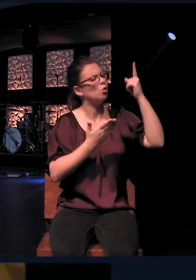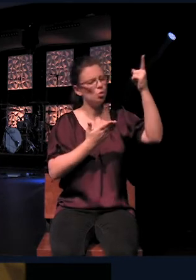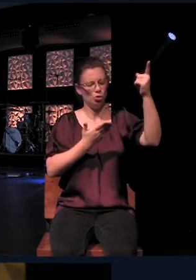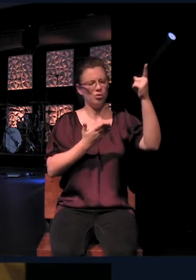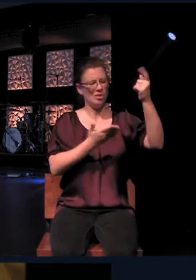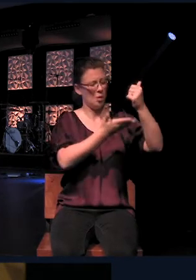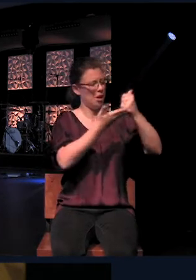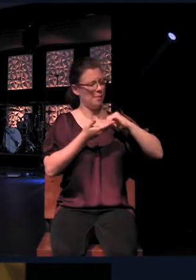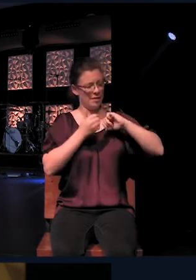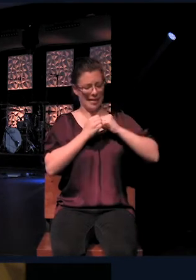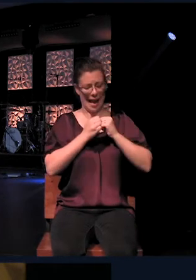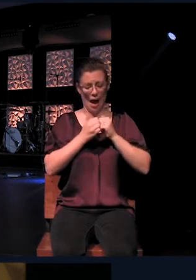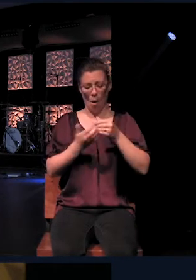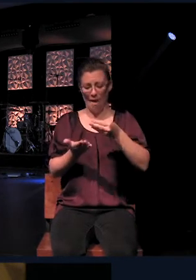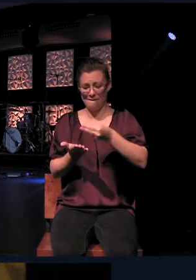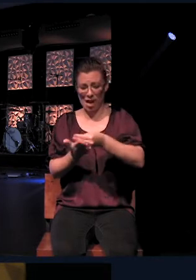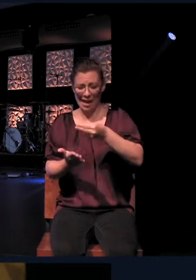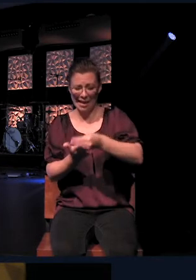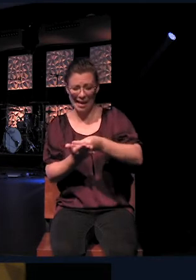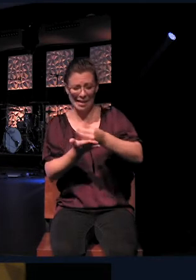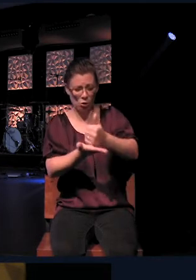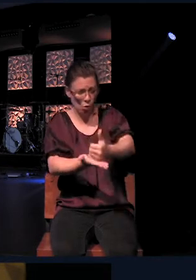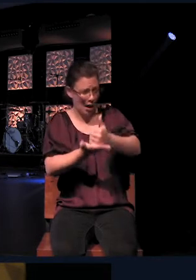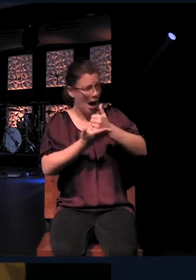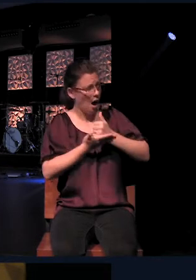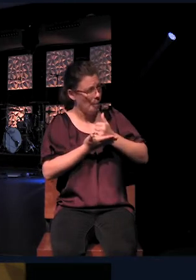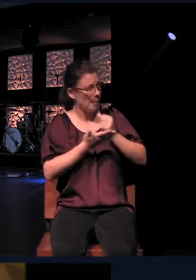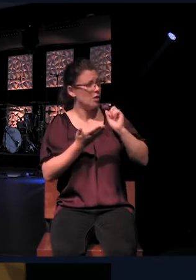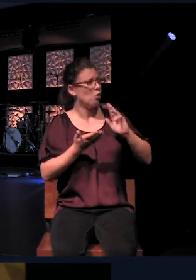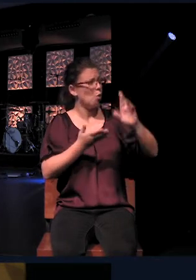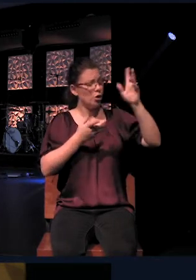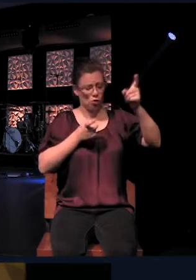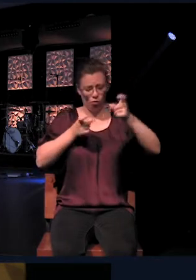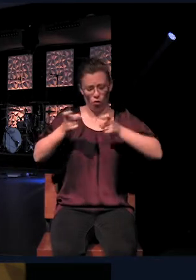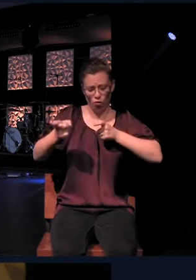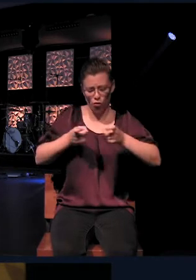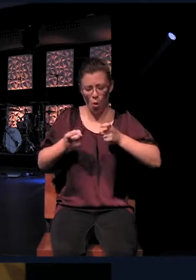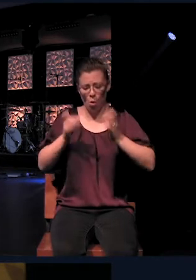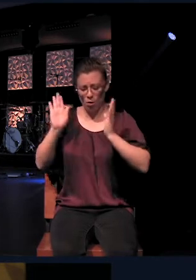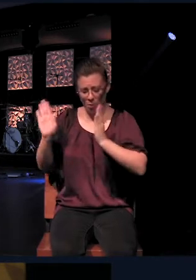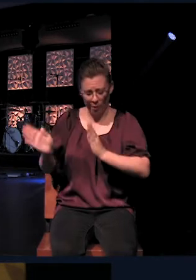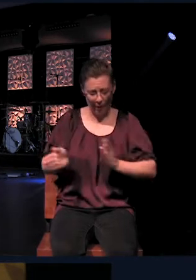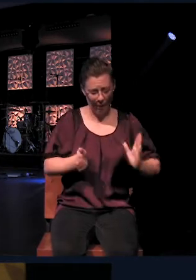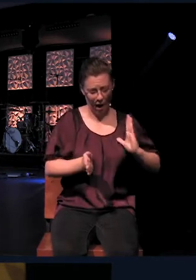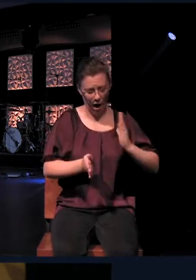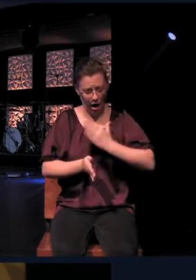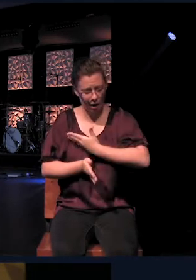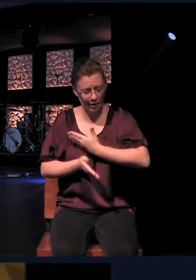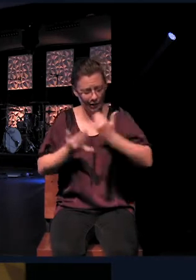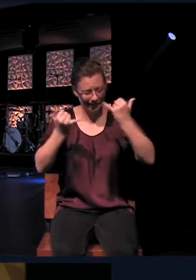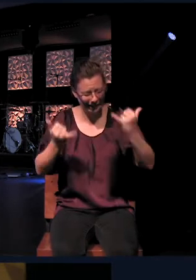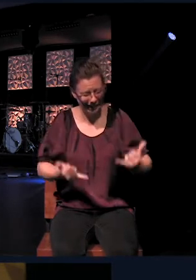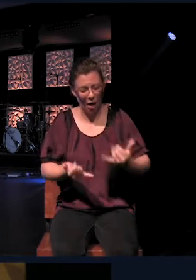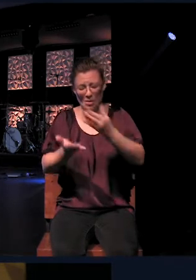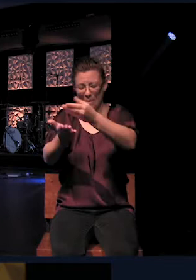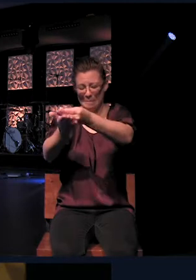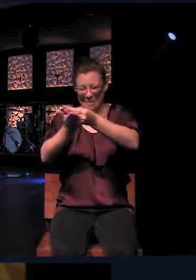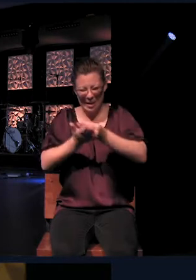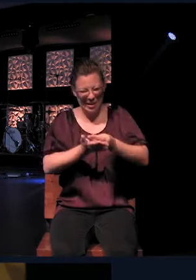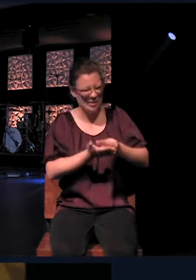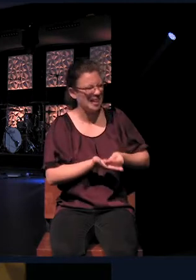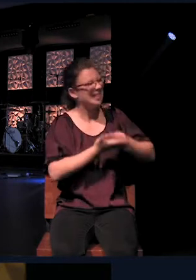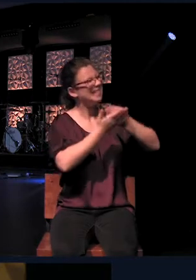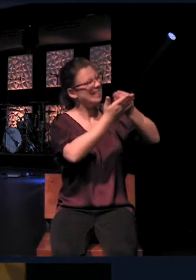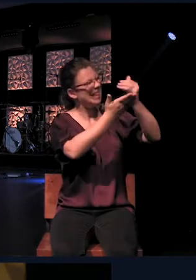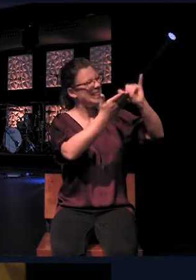finances, breaking the power that money can have over us. Thanking you, God, that we can in turn use money for your good and your kingdom.